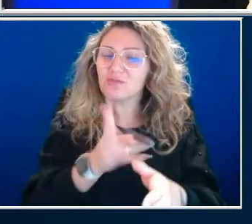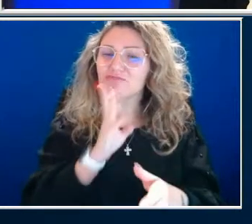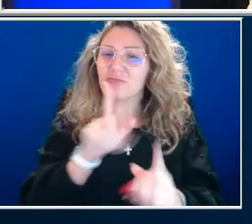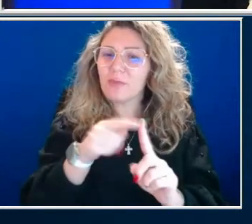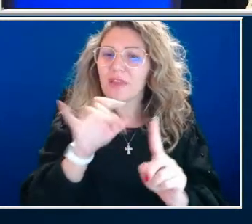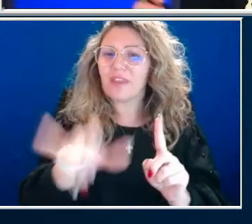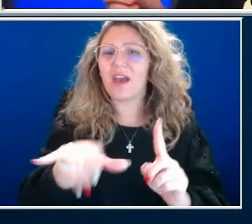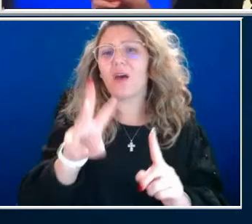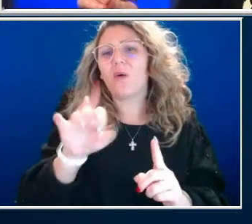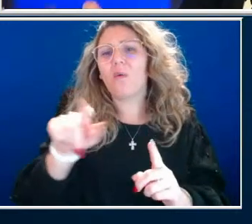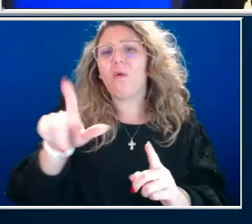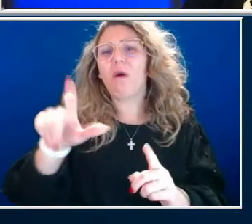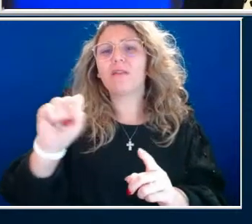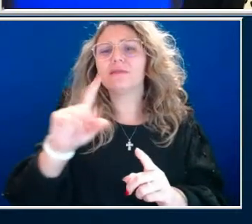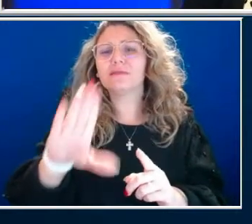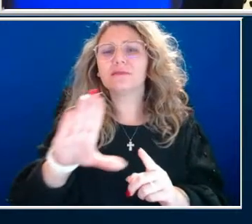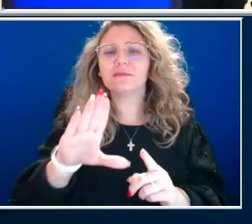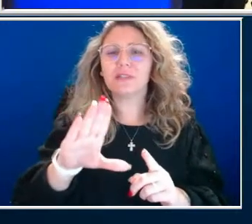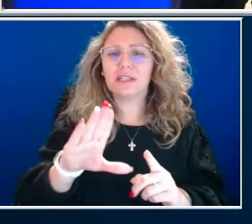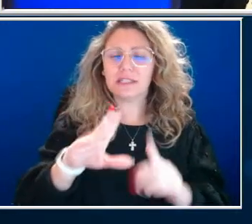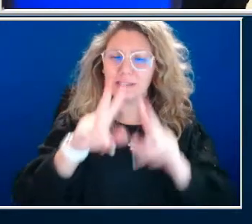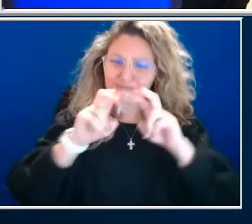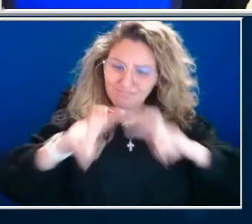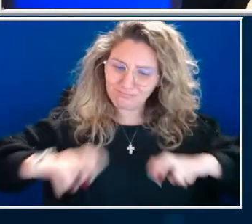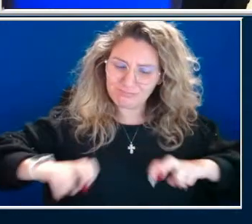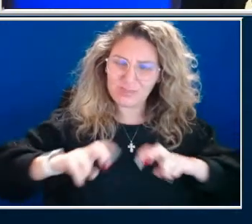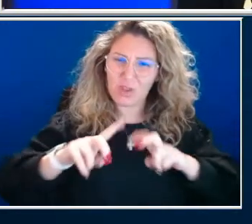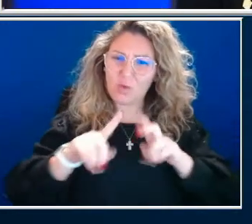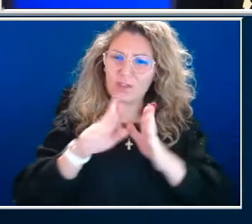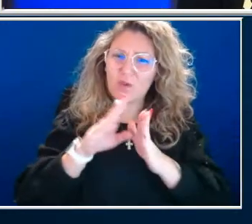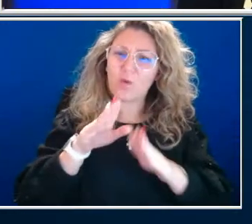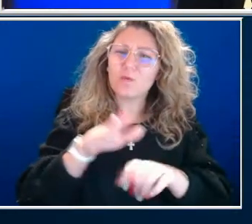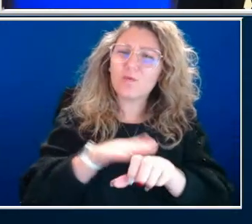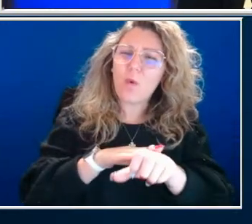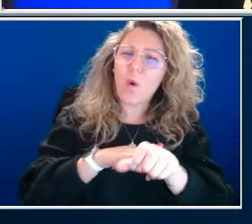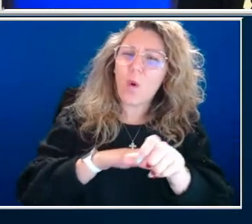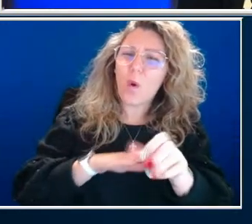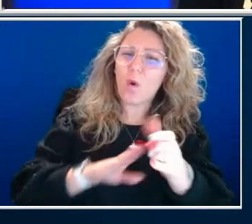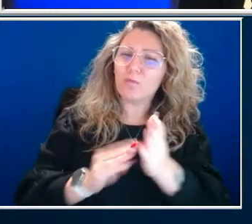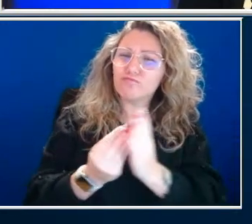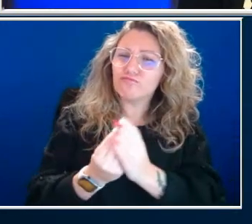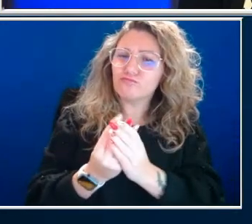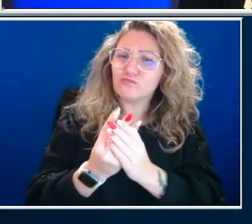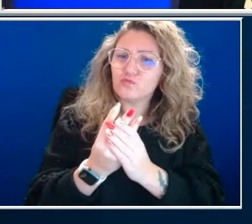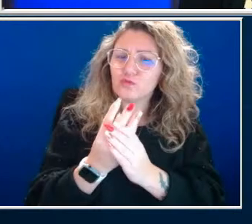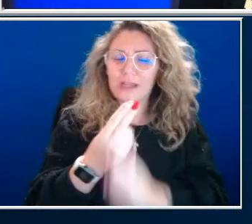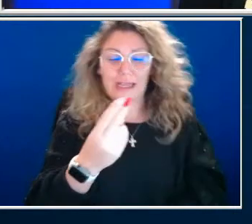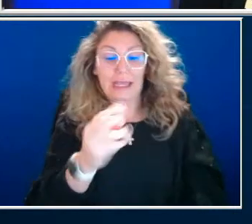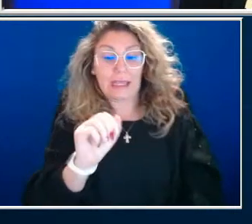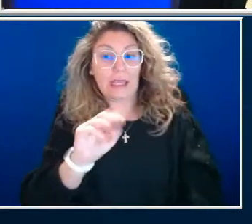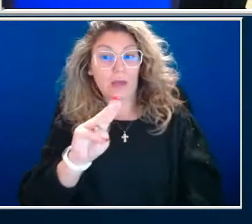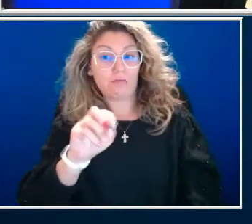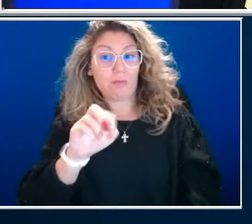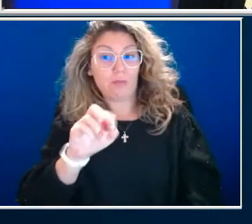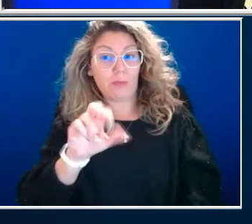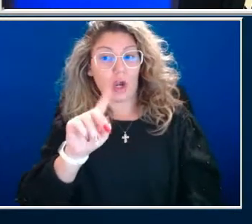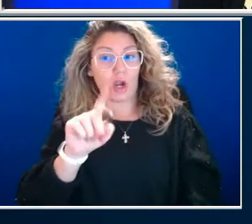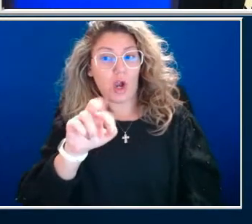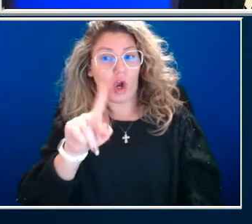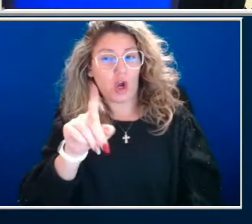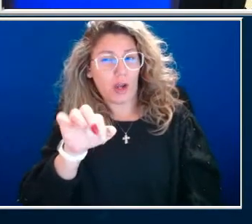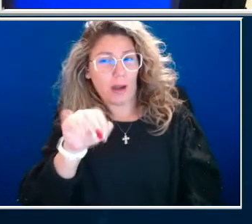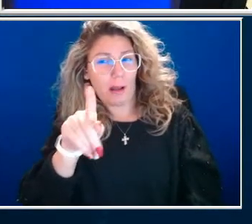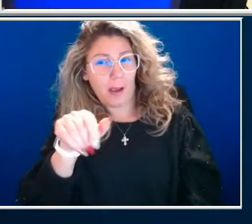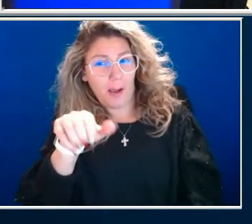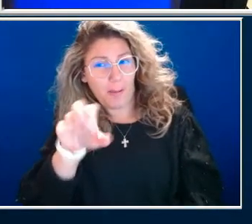was a slow-growing aortic aneurysm with hemopericardium. Am I saying that correctly?